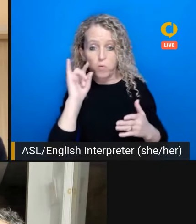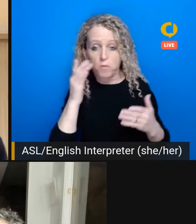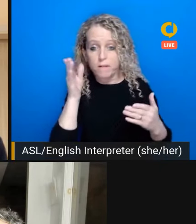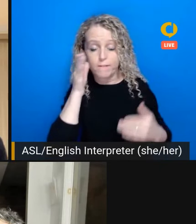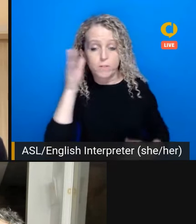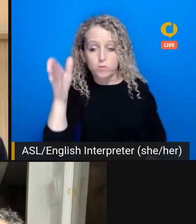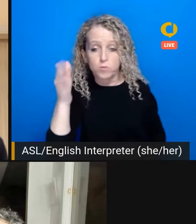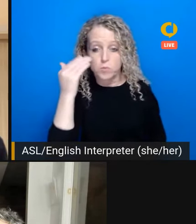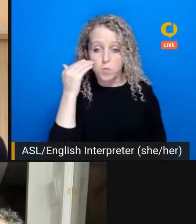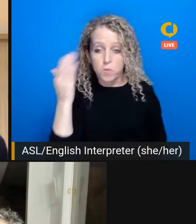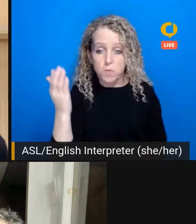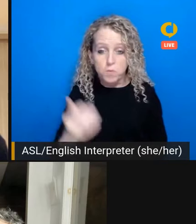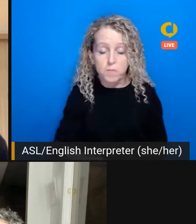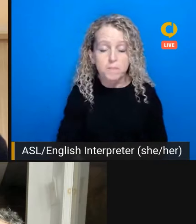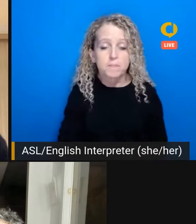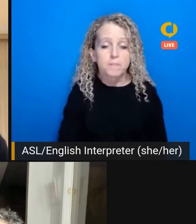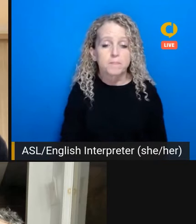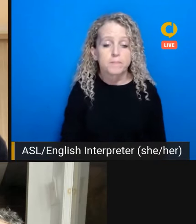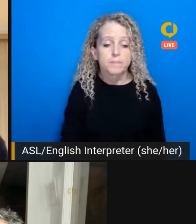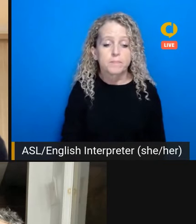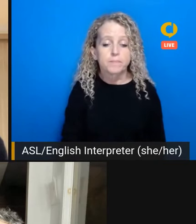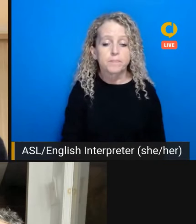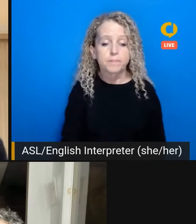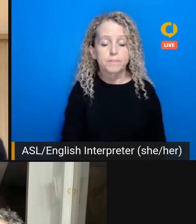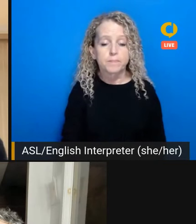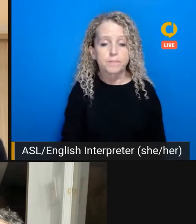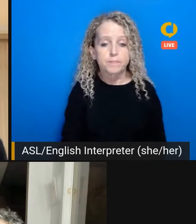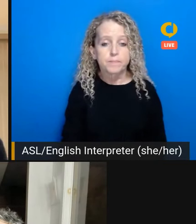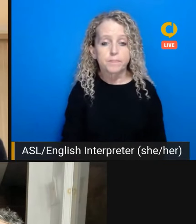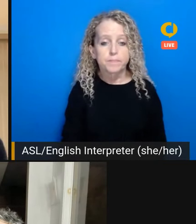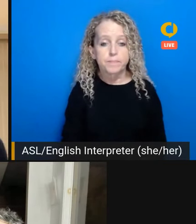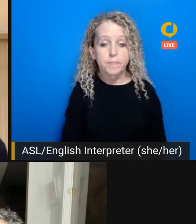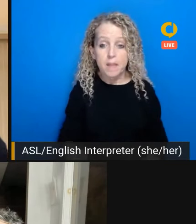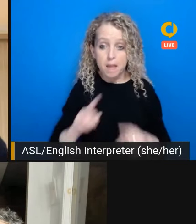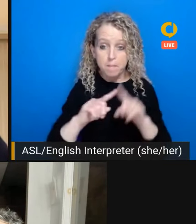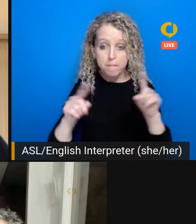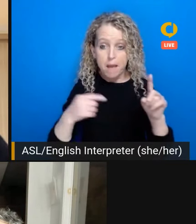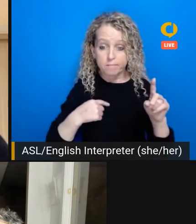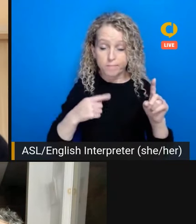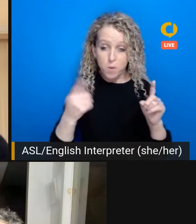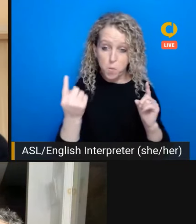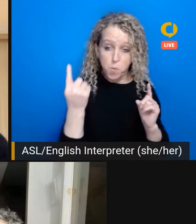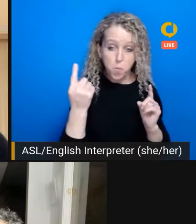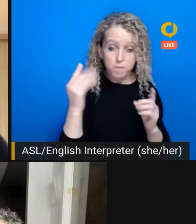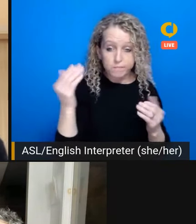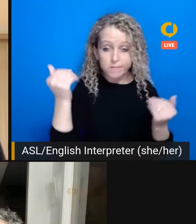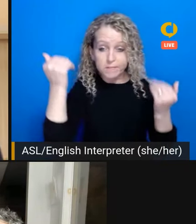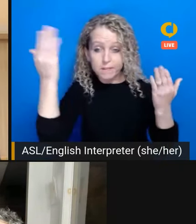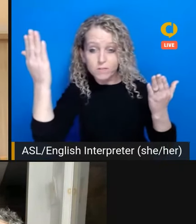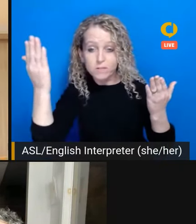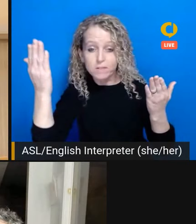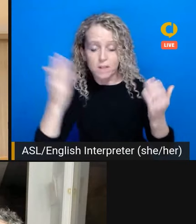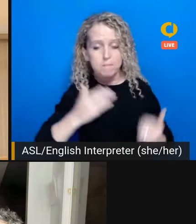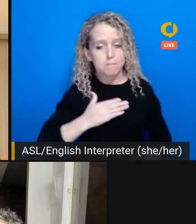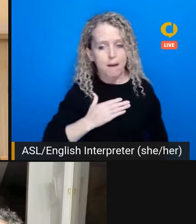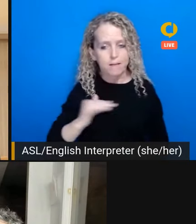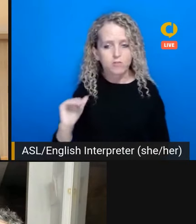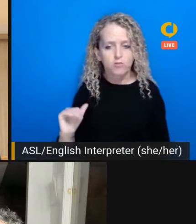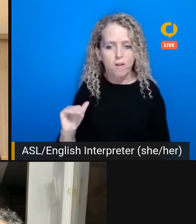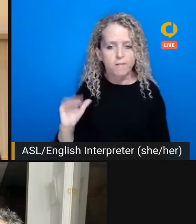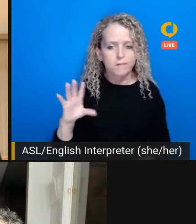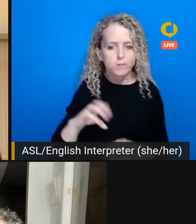but definitely, if I can give one suggestion to everyone, including my child, is that